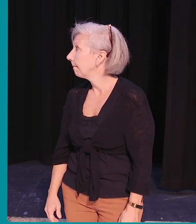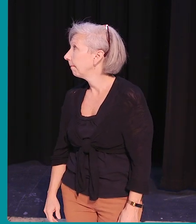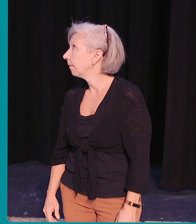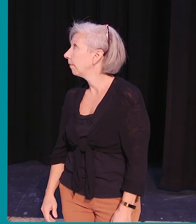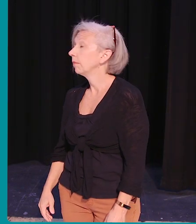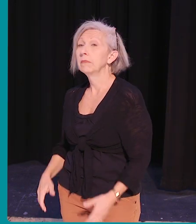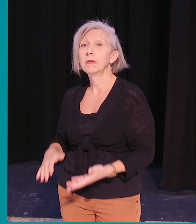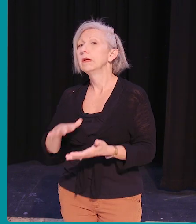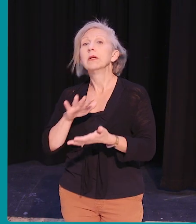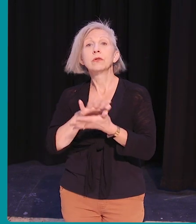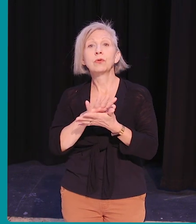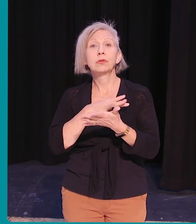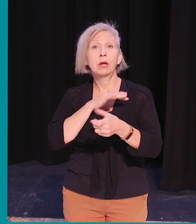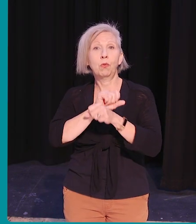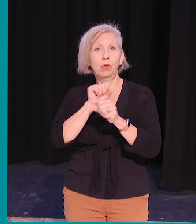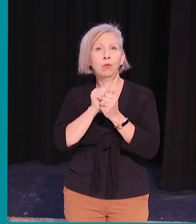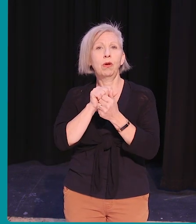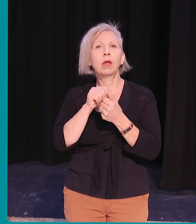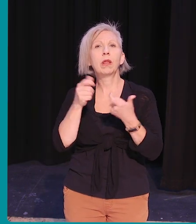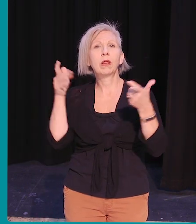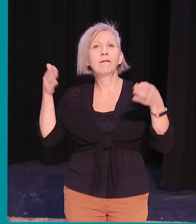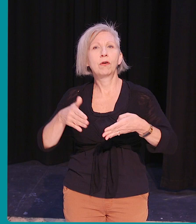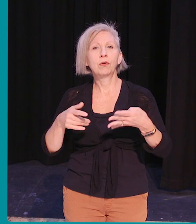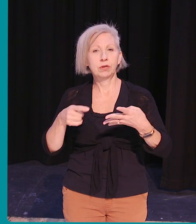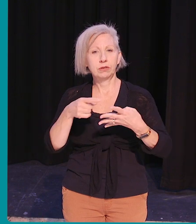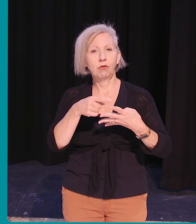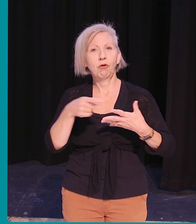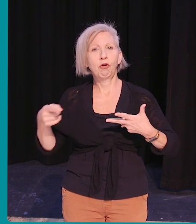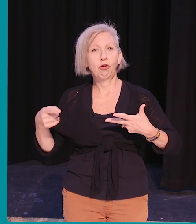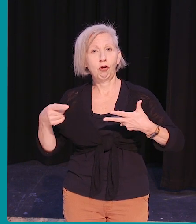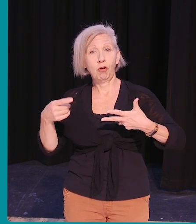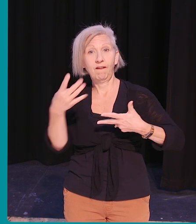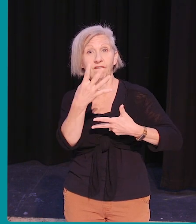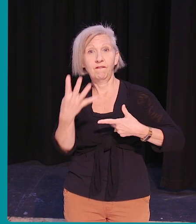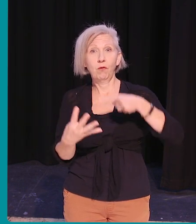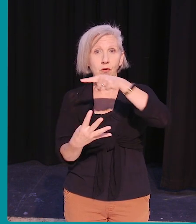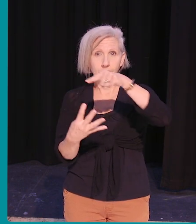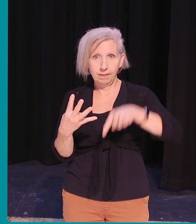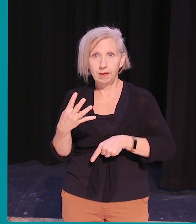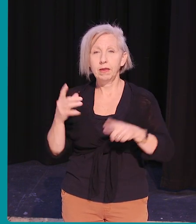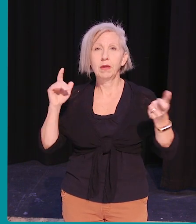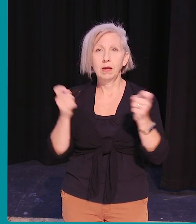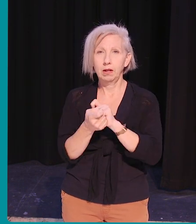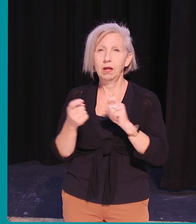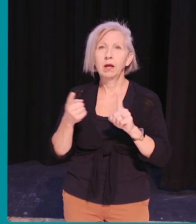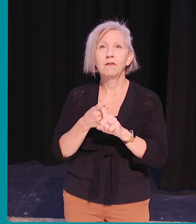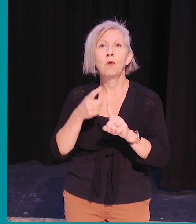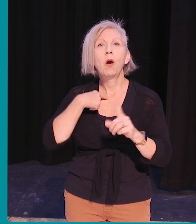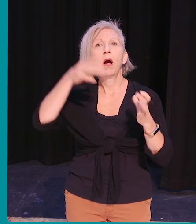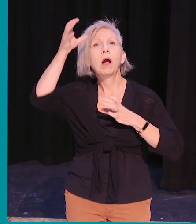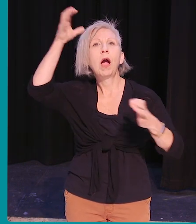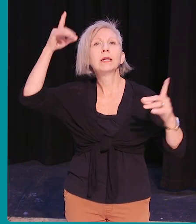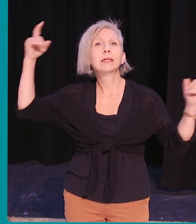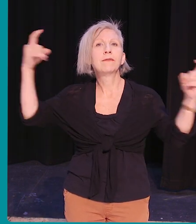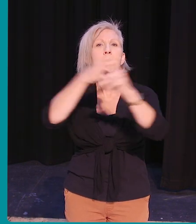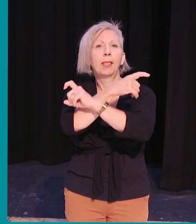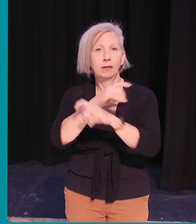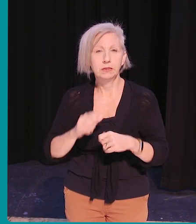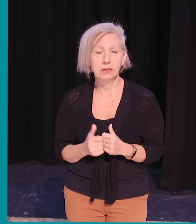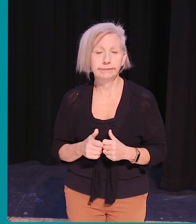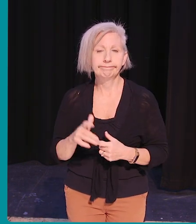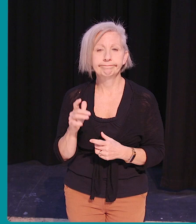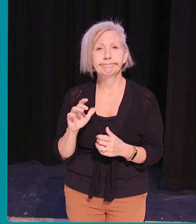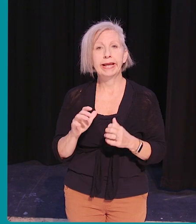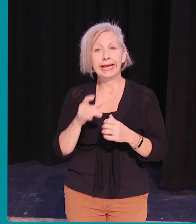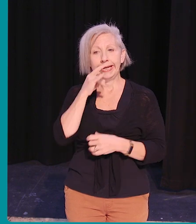So the schools I'm working with are focused on 4 big shifts, right? First shift is that shift in cognitive complexity. How would he up kids' day-to-day work? So